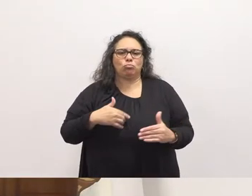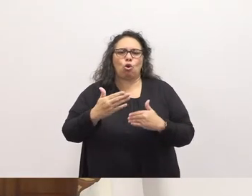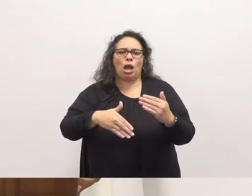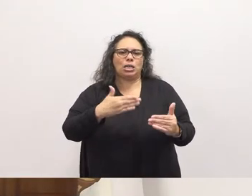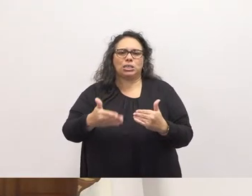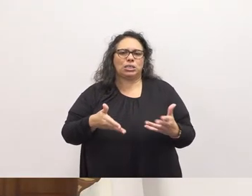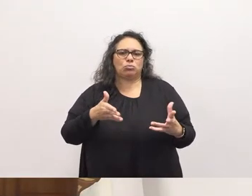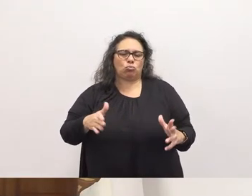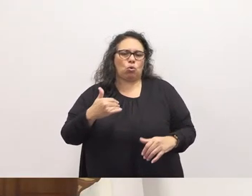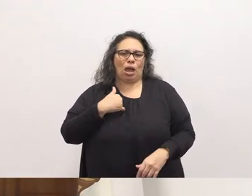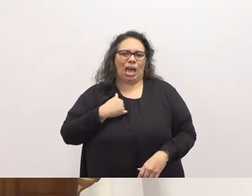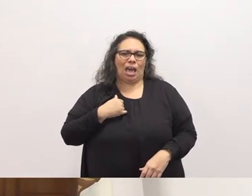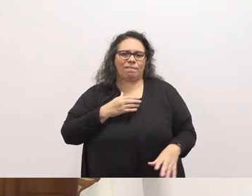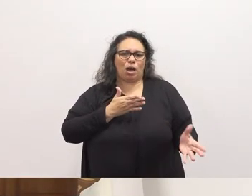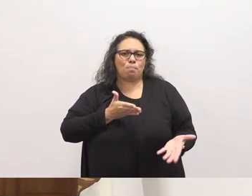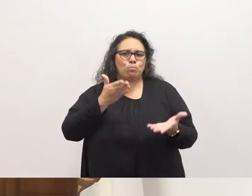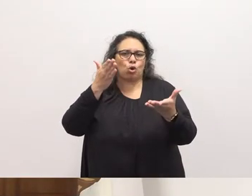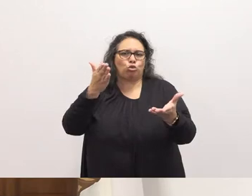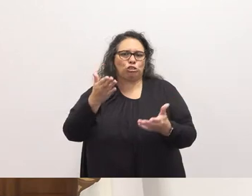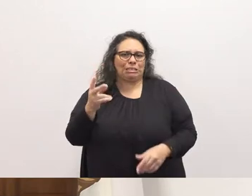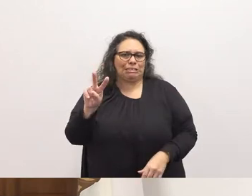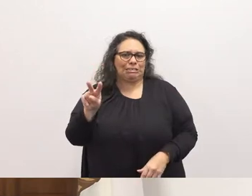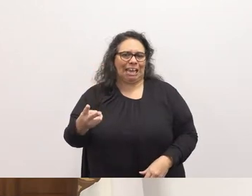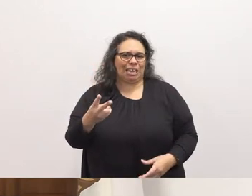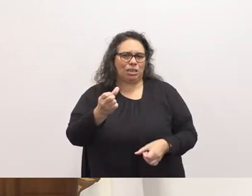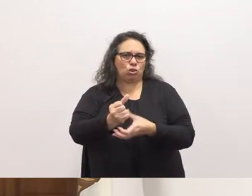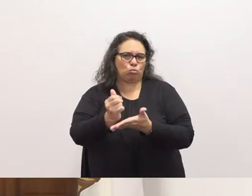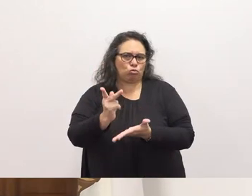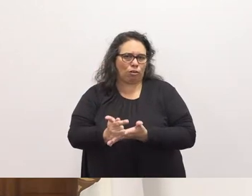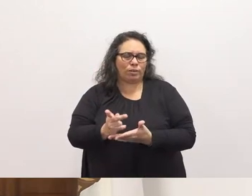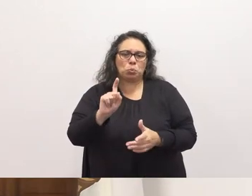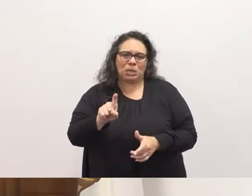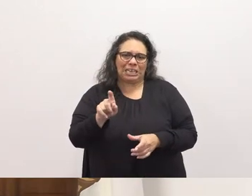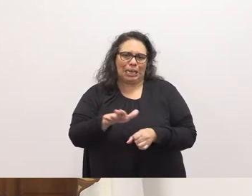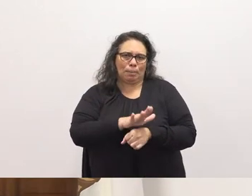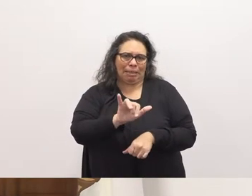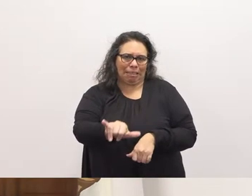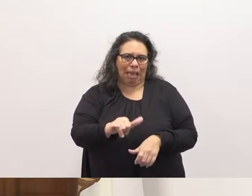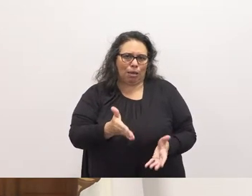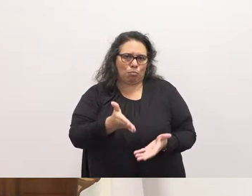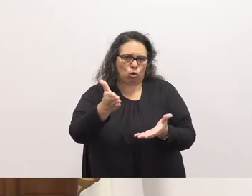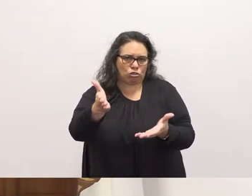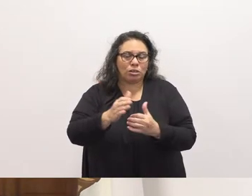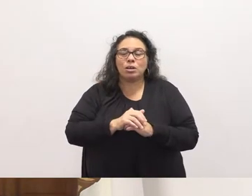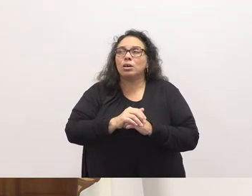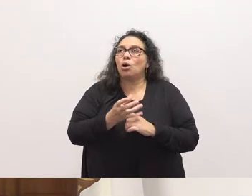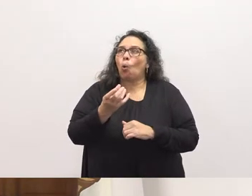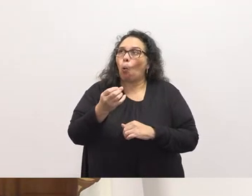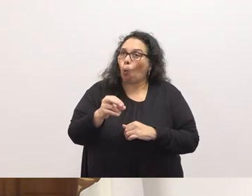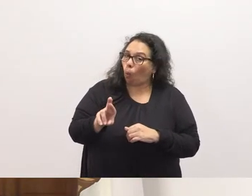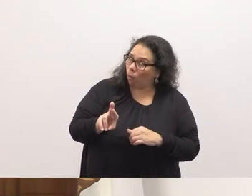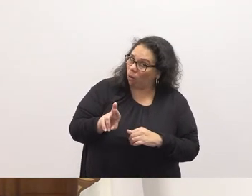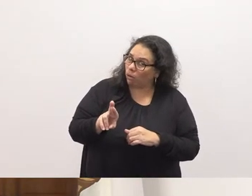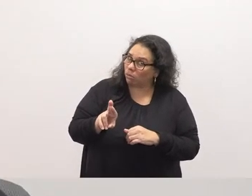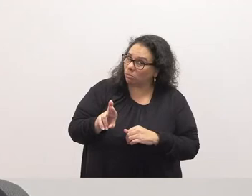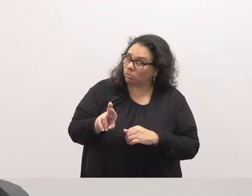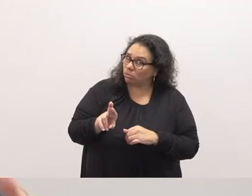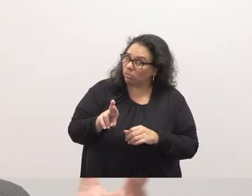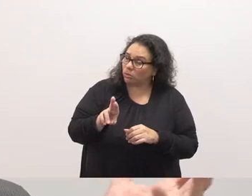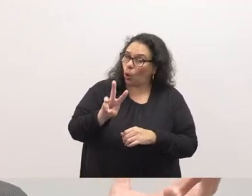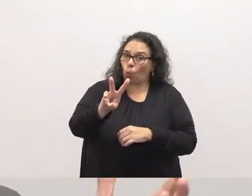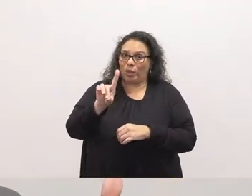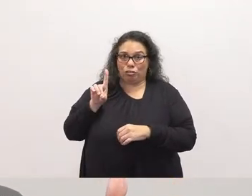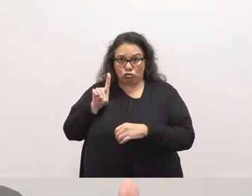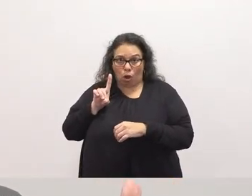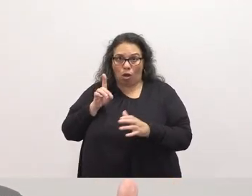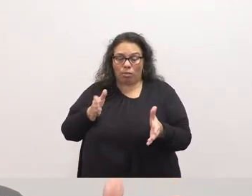motion and a second to approve, so we need to complete that motion, or, you can withdraw that motion